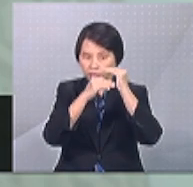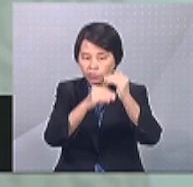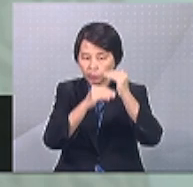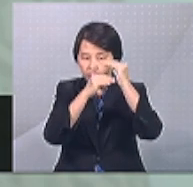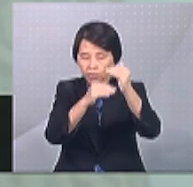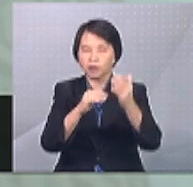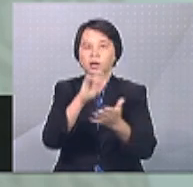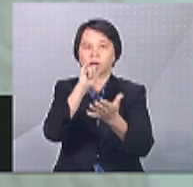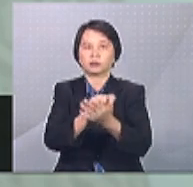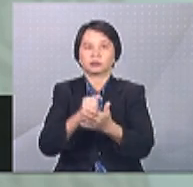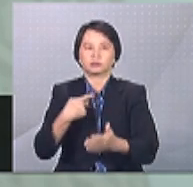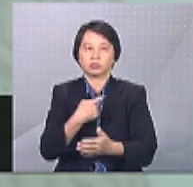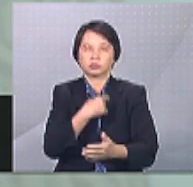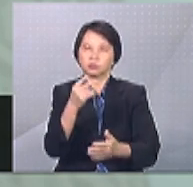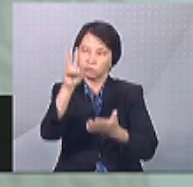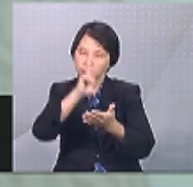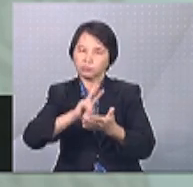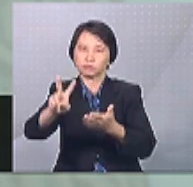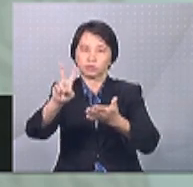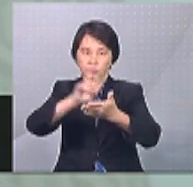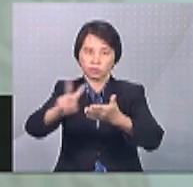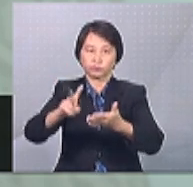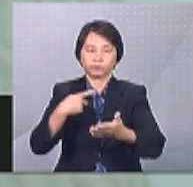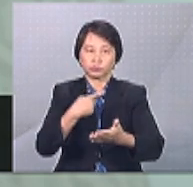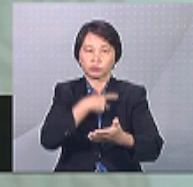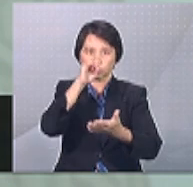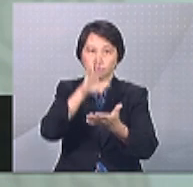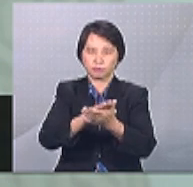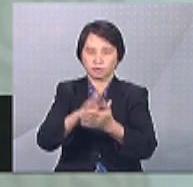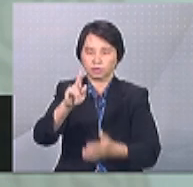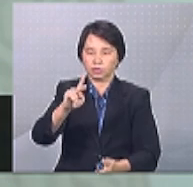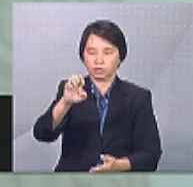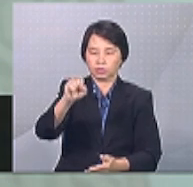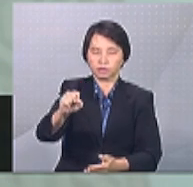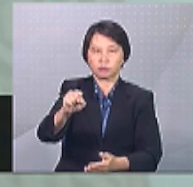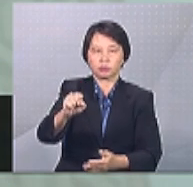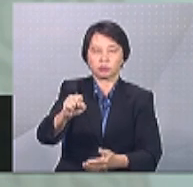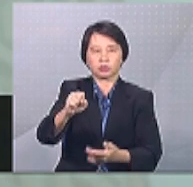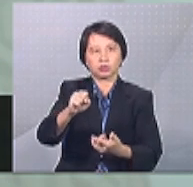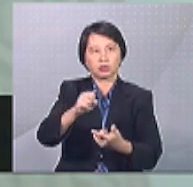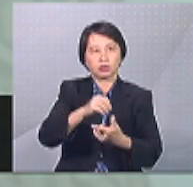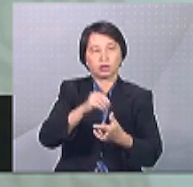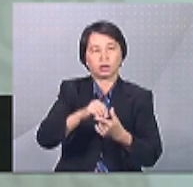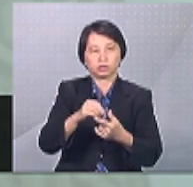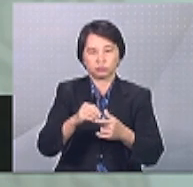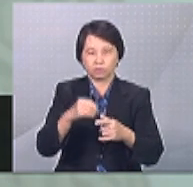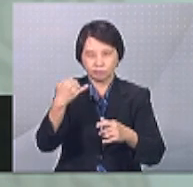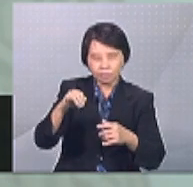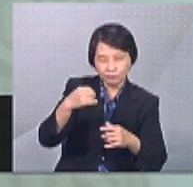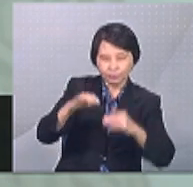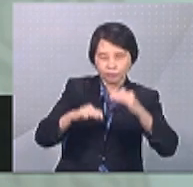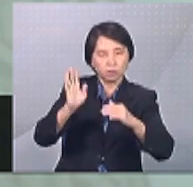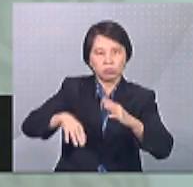think within these two weeks, we believe that the cases, although well controlled, but it's not over